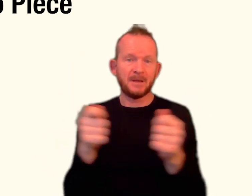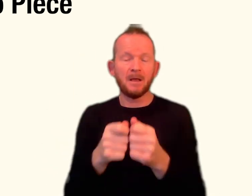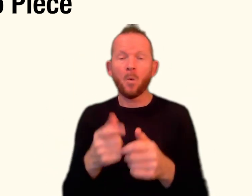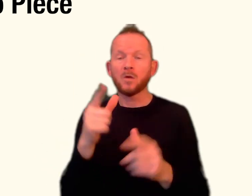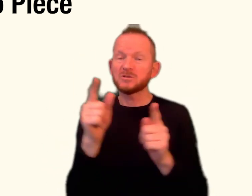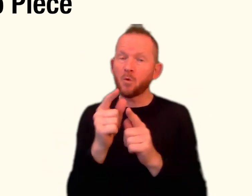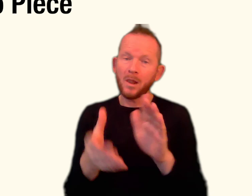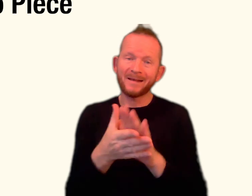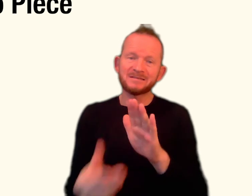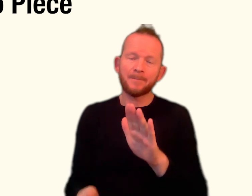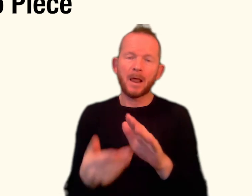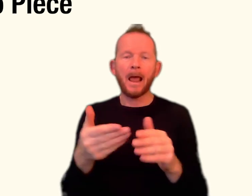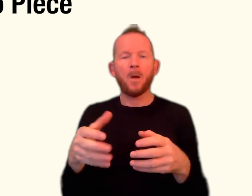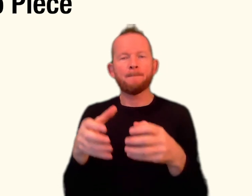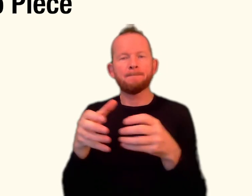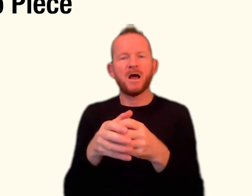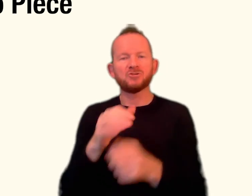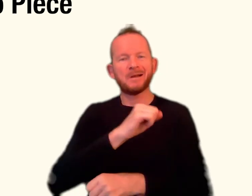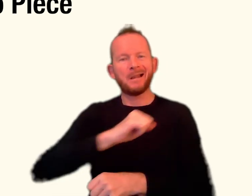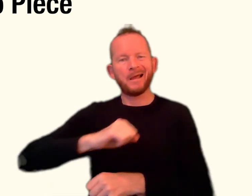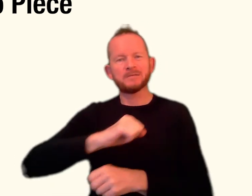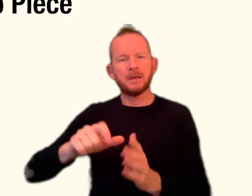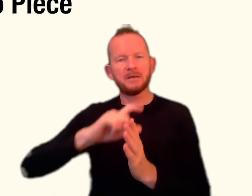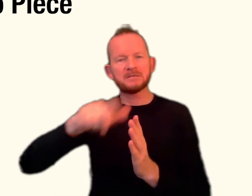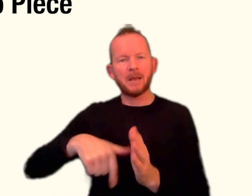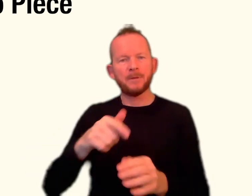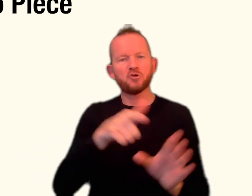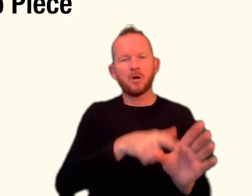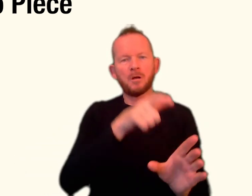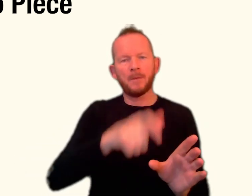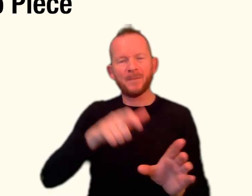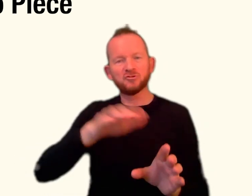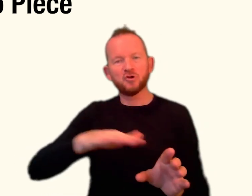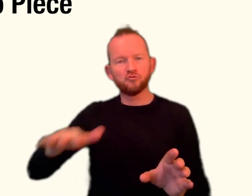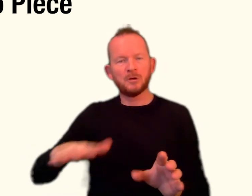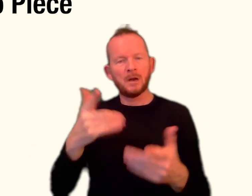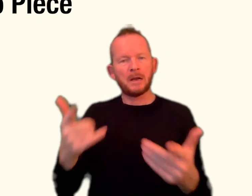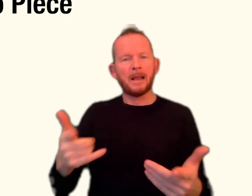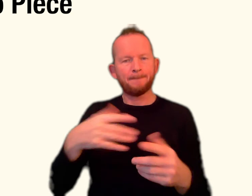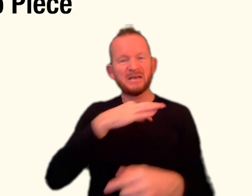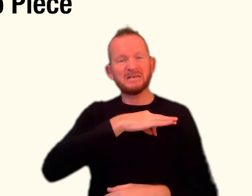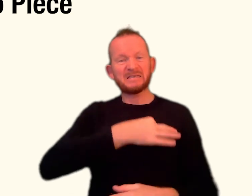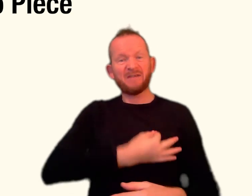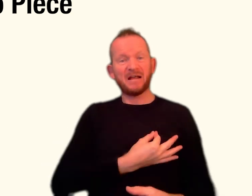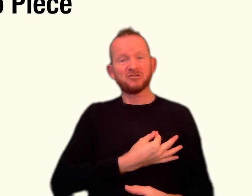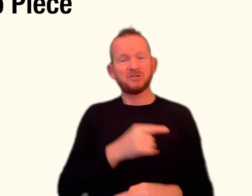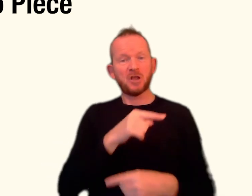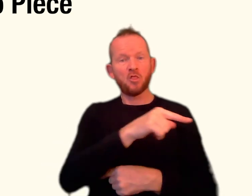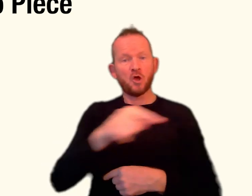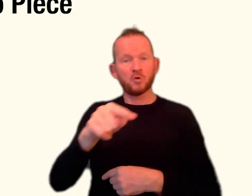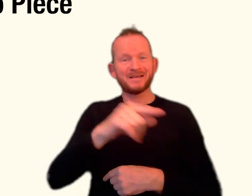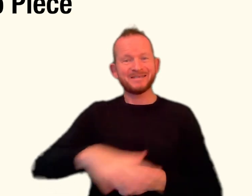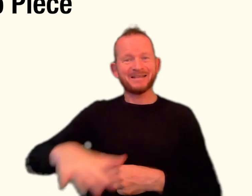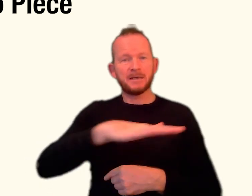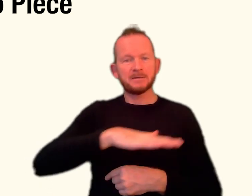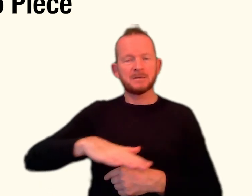how marginalised and disabled young people and children can be disadvantaged in those settings. Just